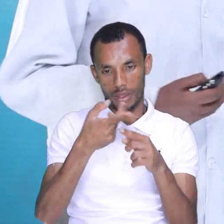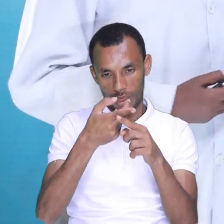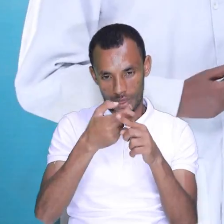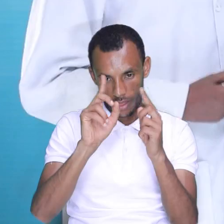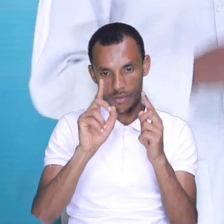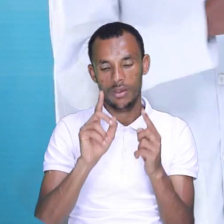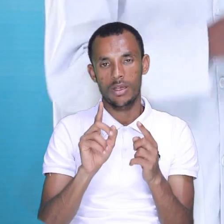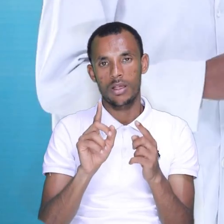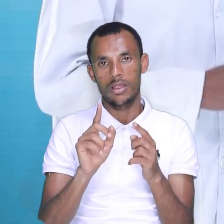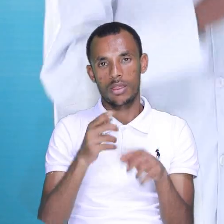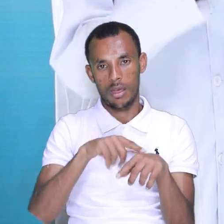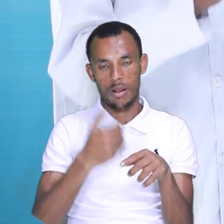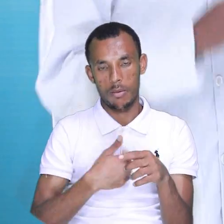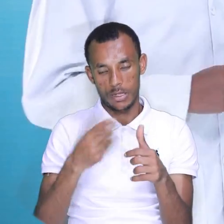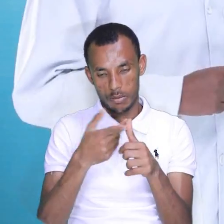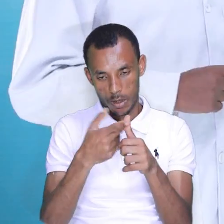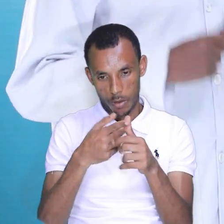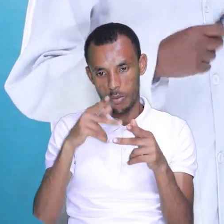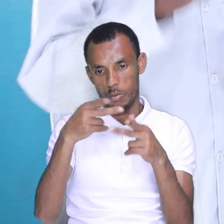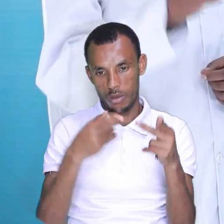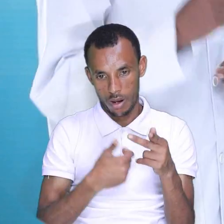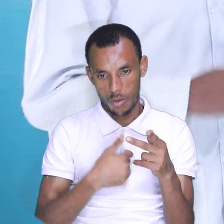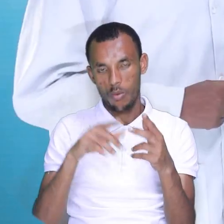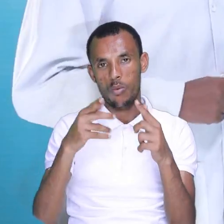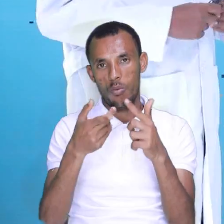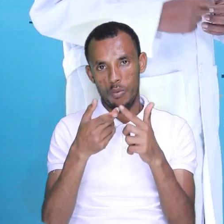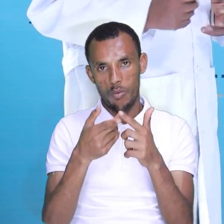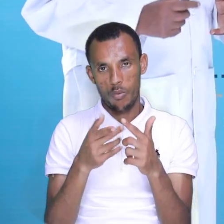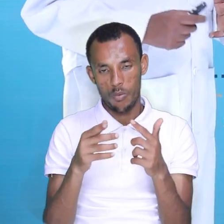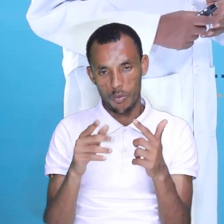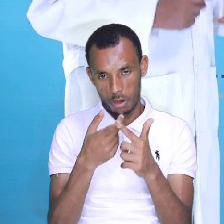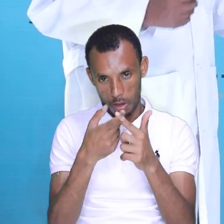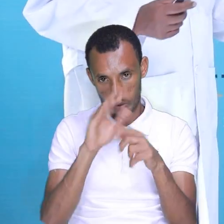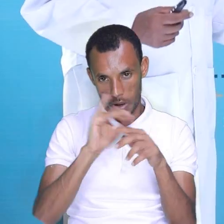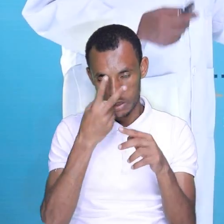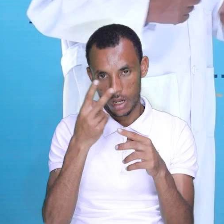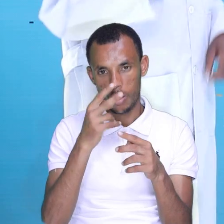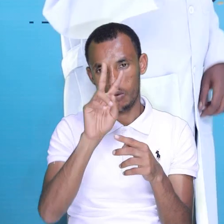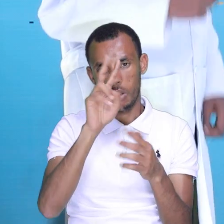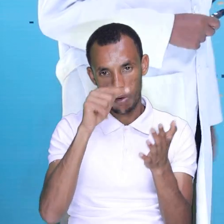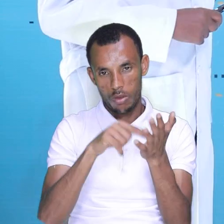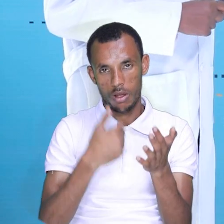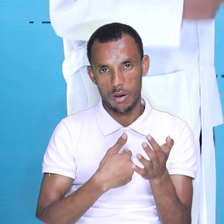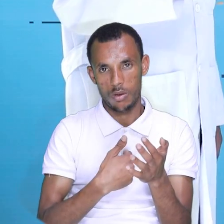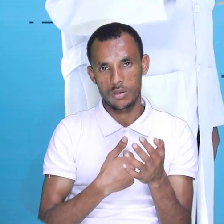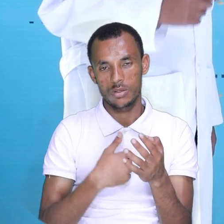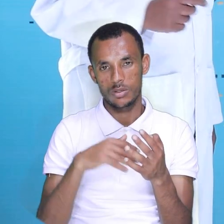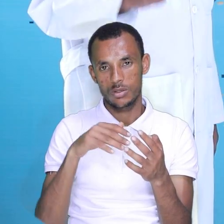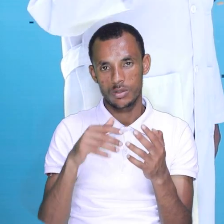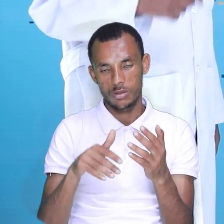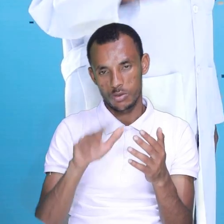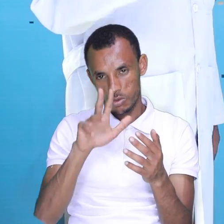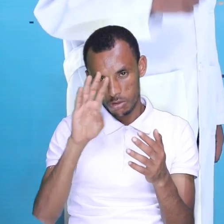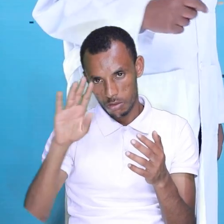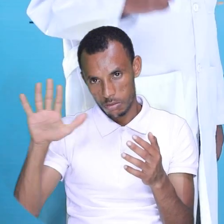dots. On the first face, 1 dot to mean number 1. On the second face, we have 2 dots to mean number 2, and so on.